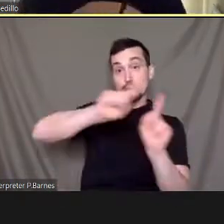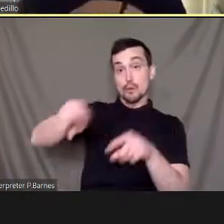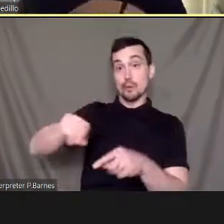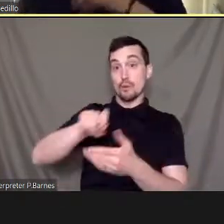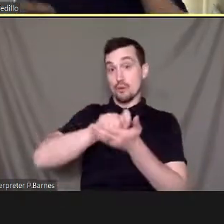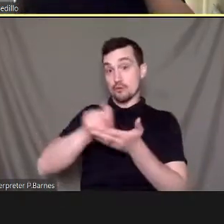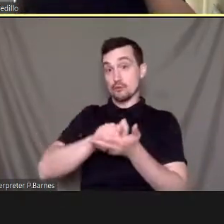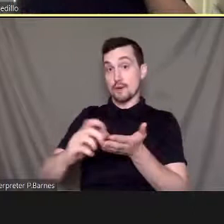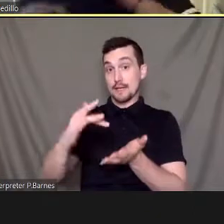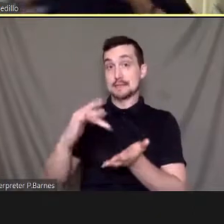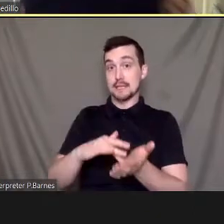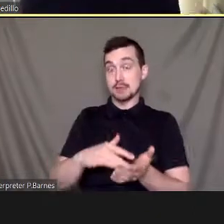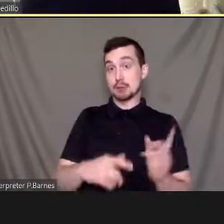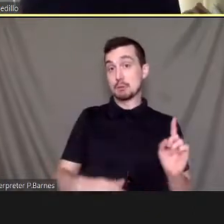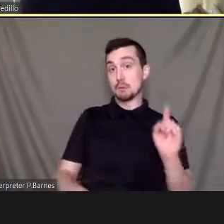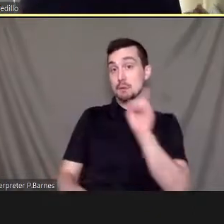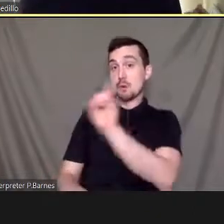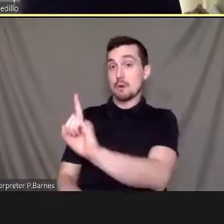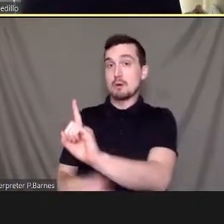the other perspective,